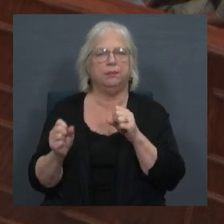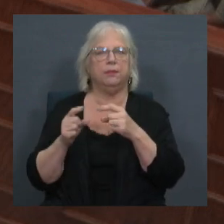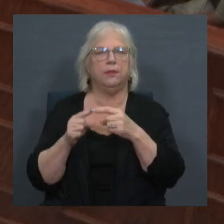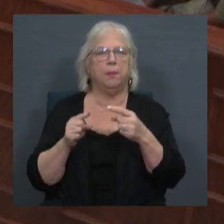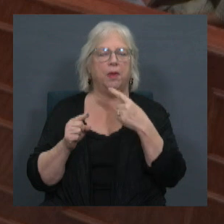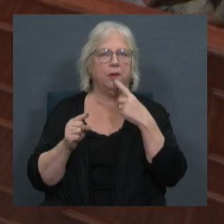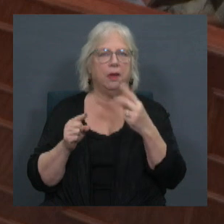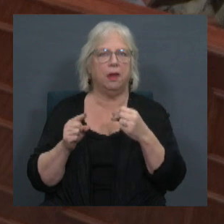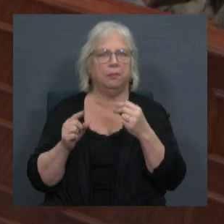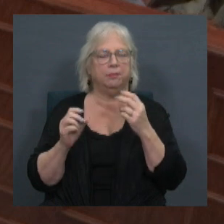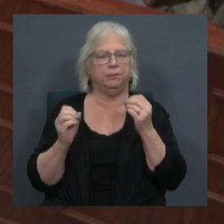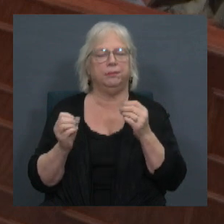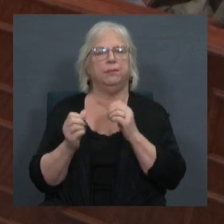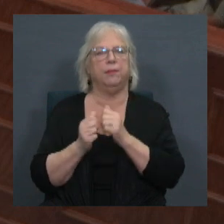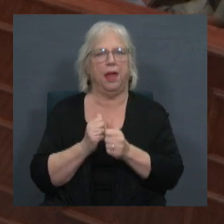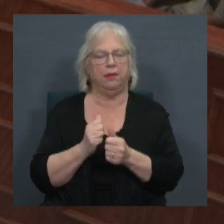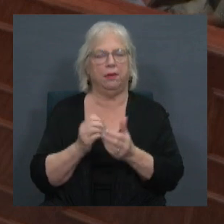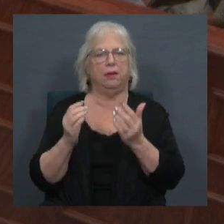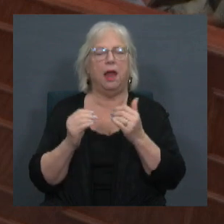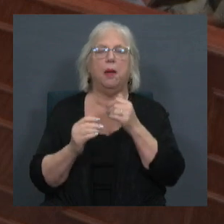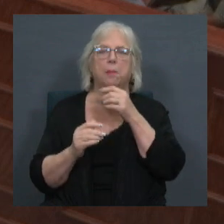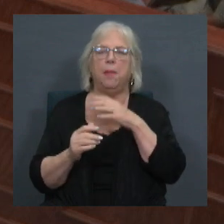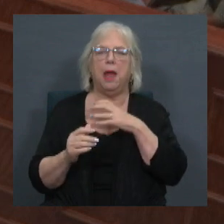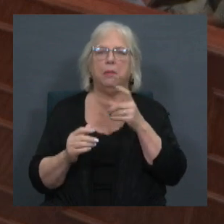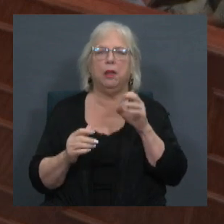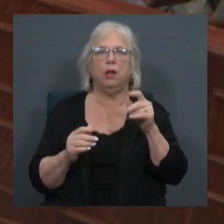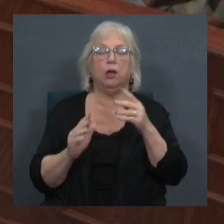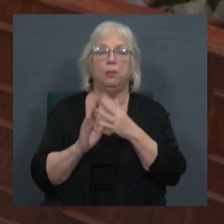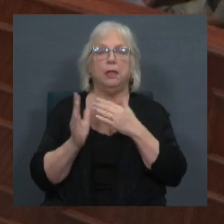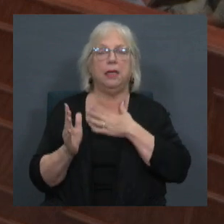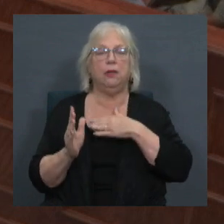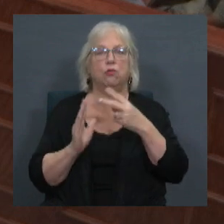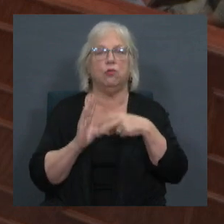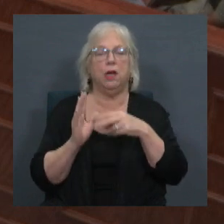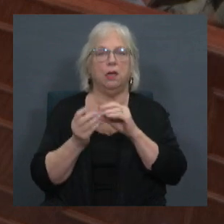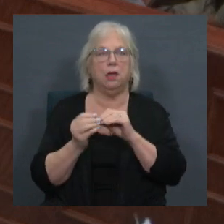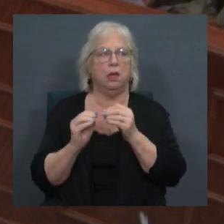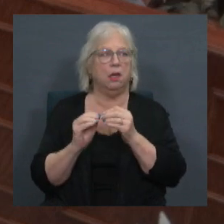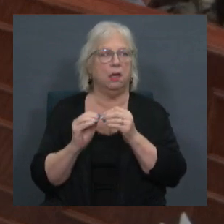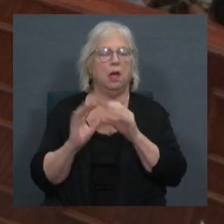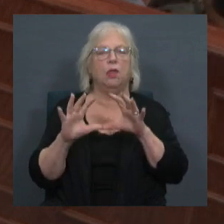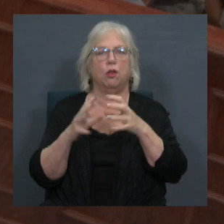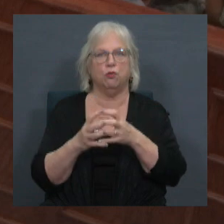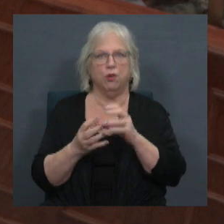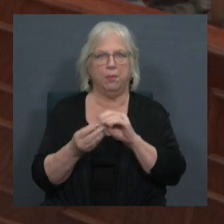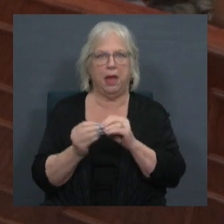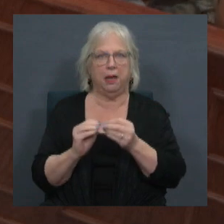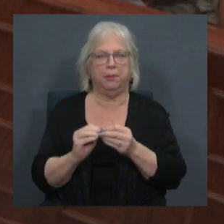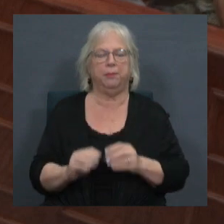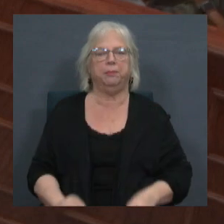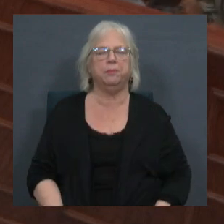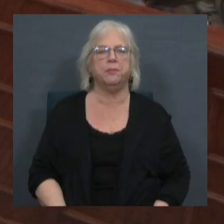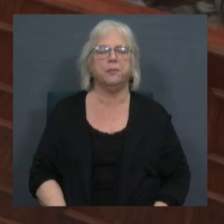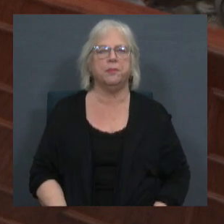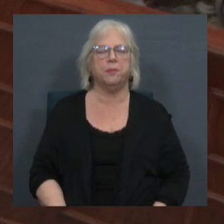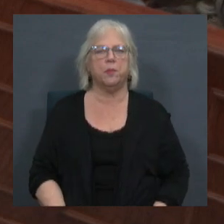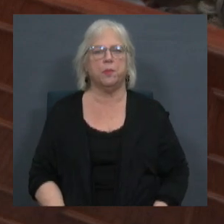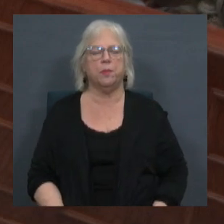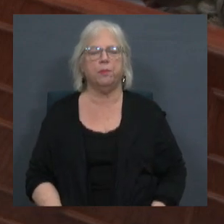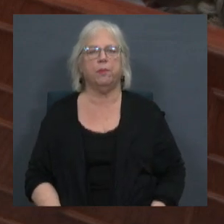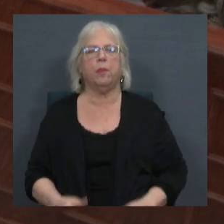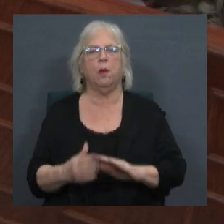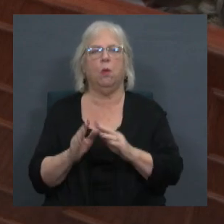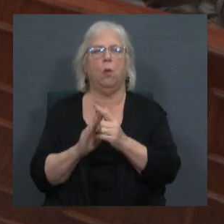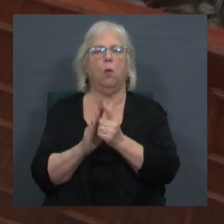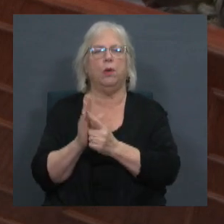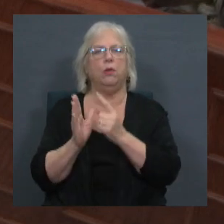say nay. Ayes have it. Madam Clerk, if you would, please read item 10, read the grouped items. An